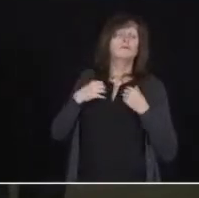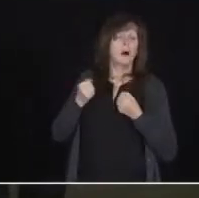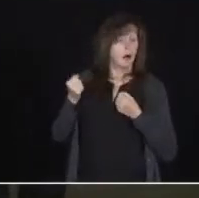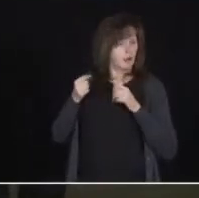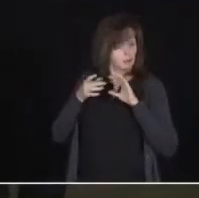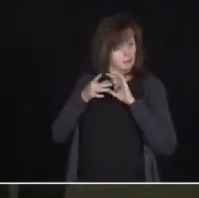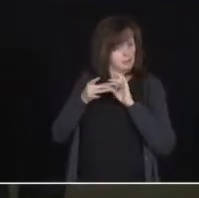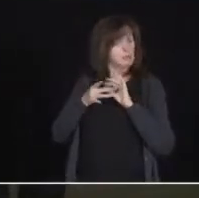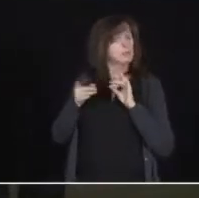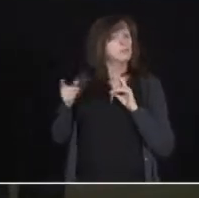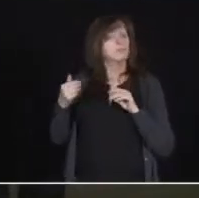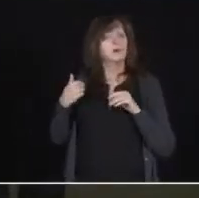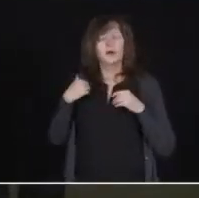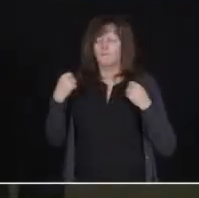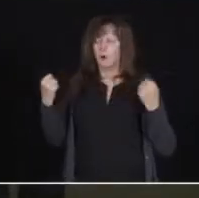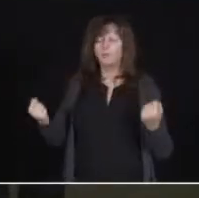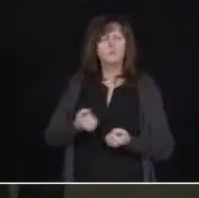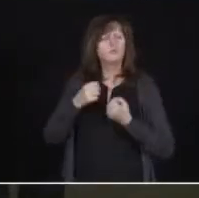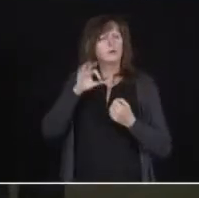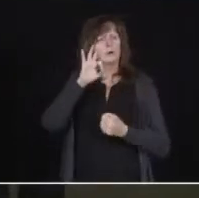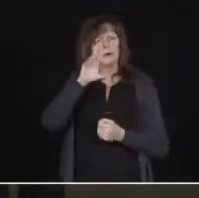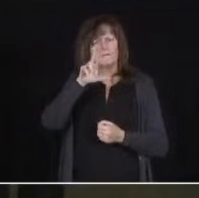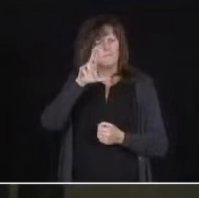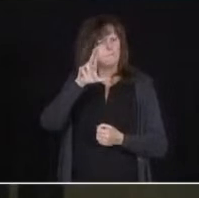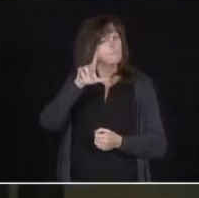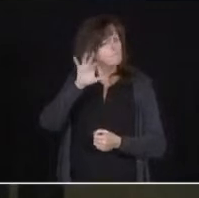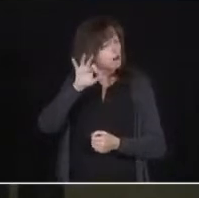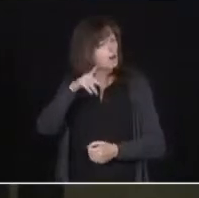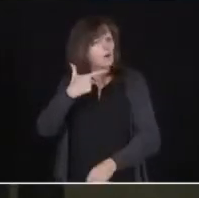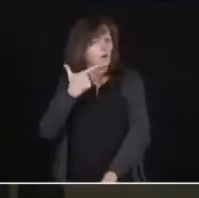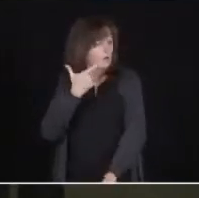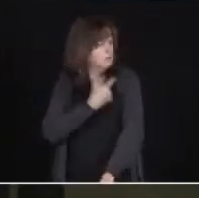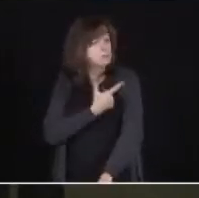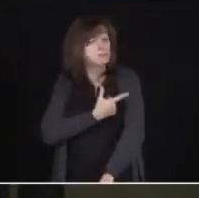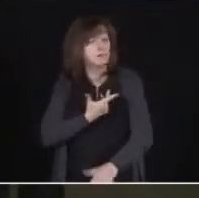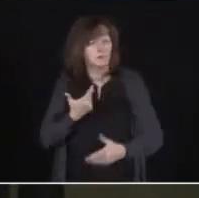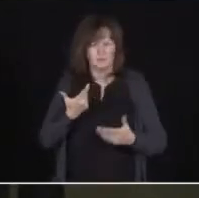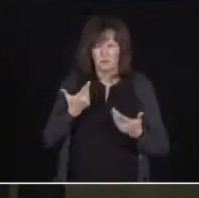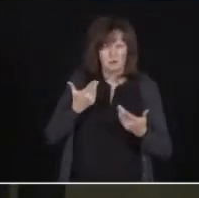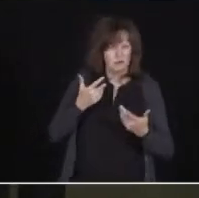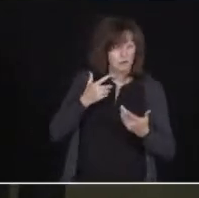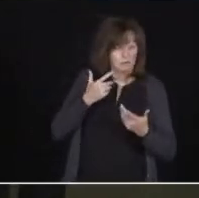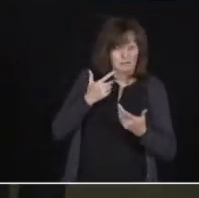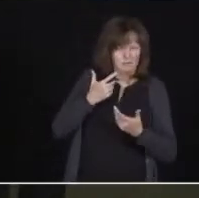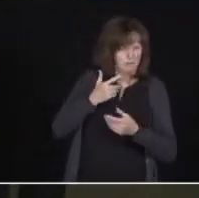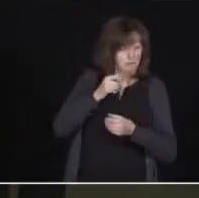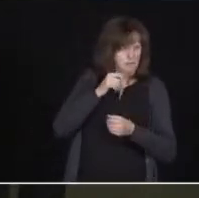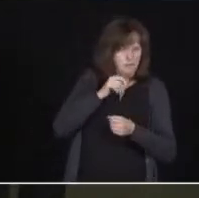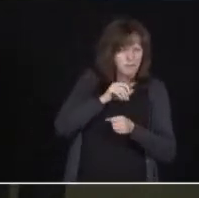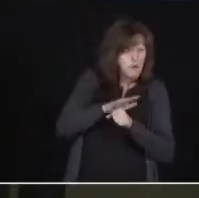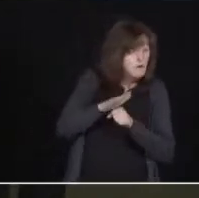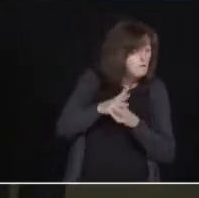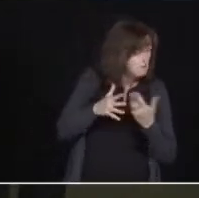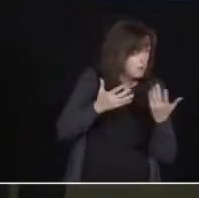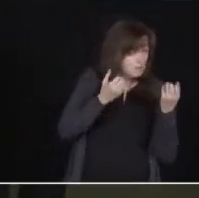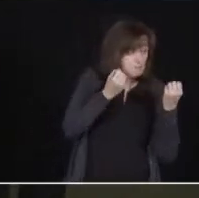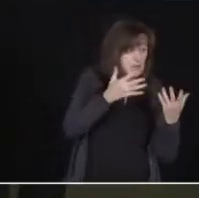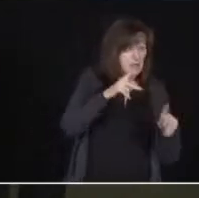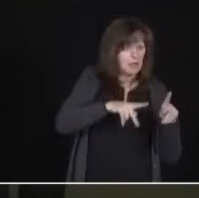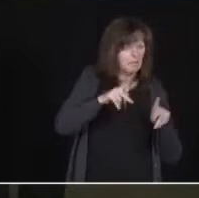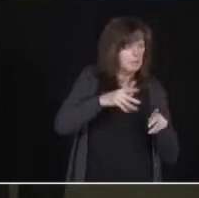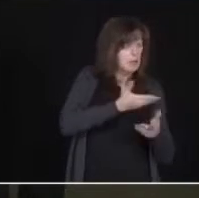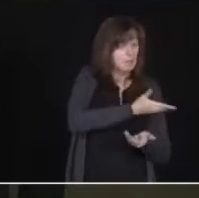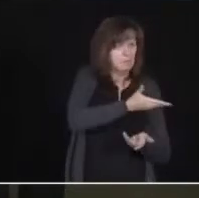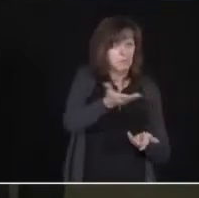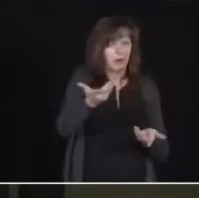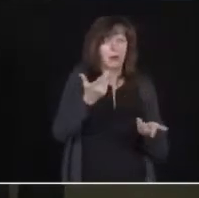in Ontario, that there is good supply. But we keep hearing from viewers, a lot of seniors who say they still can't get the